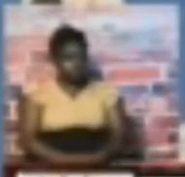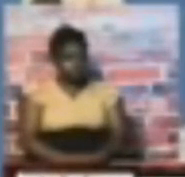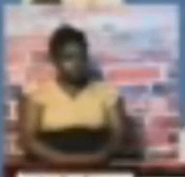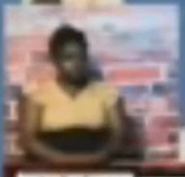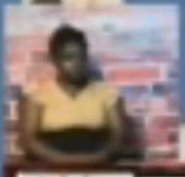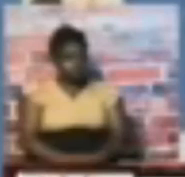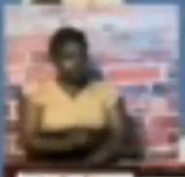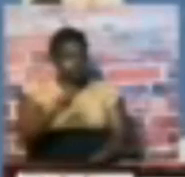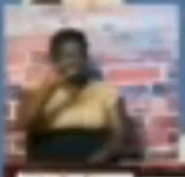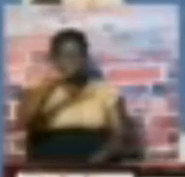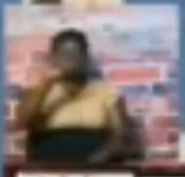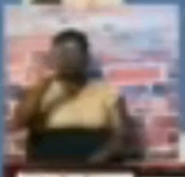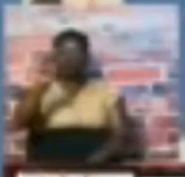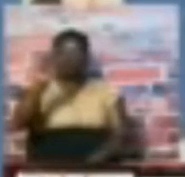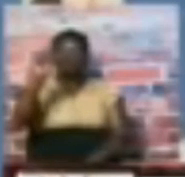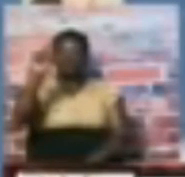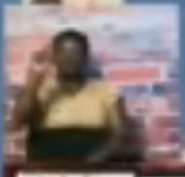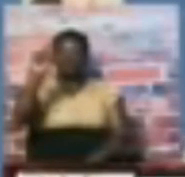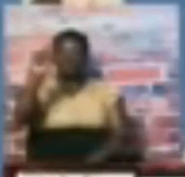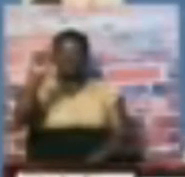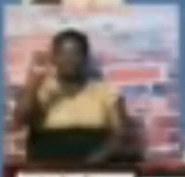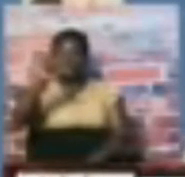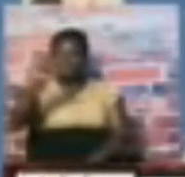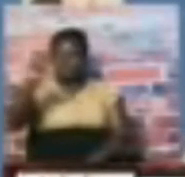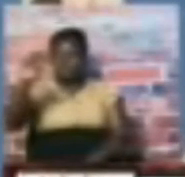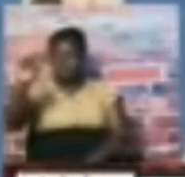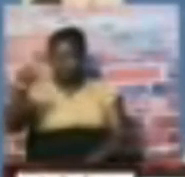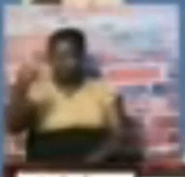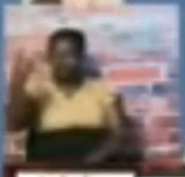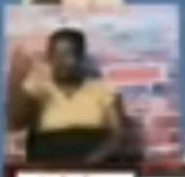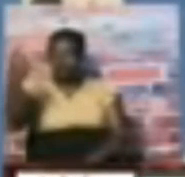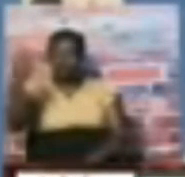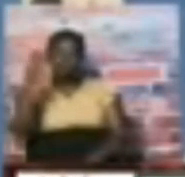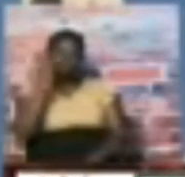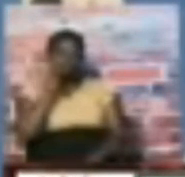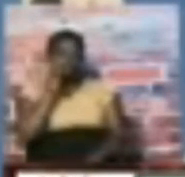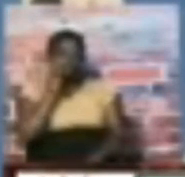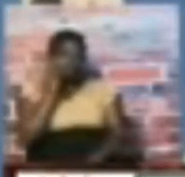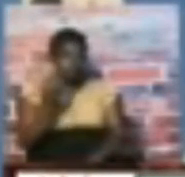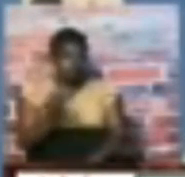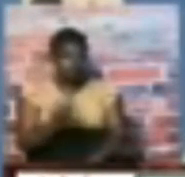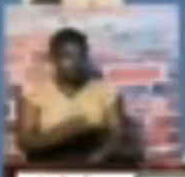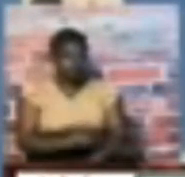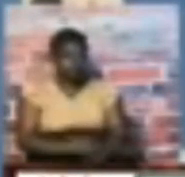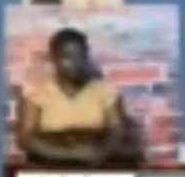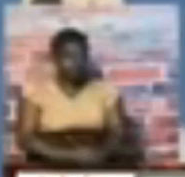Leonard Rutaro, 1 million shillings. The Point Consultants, 1 million shillings.